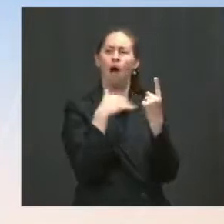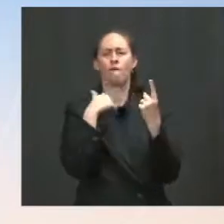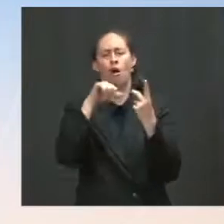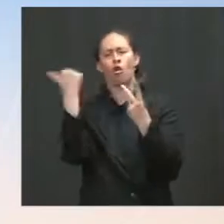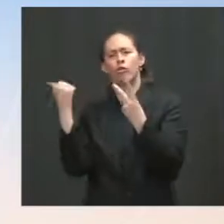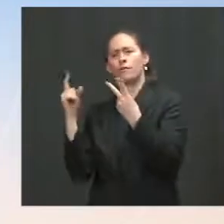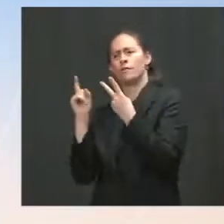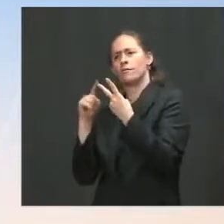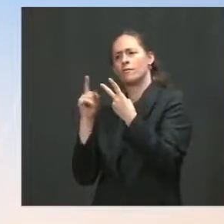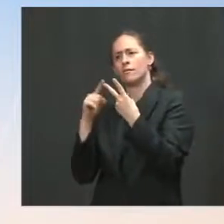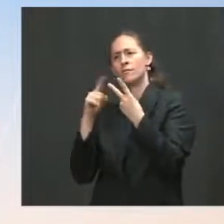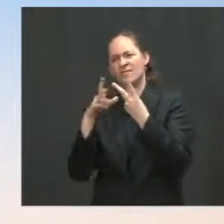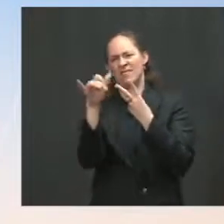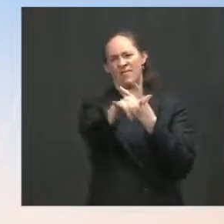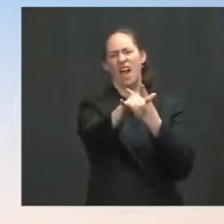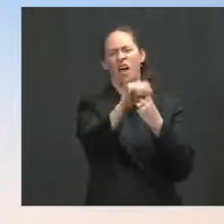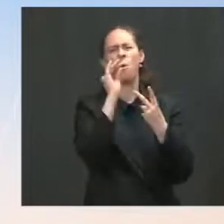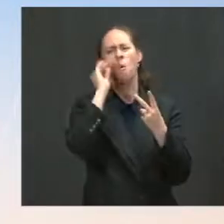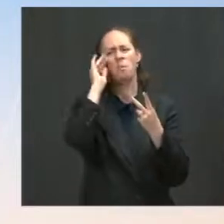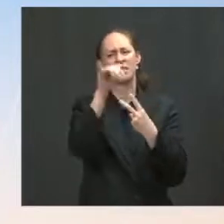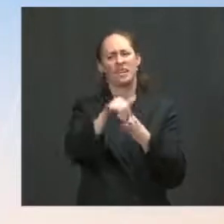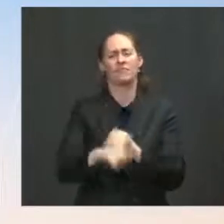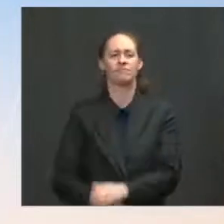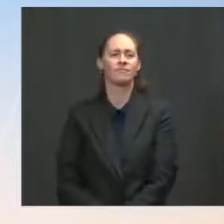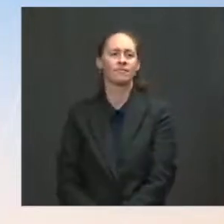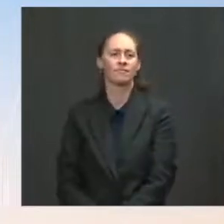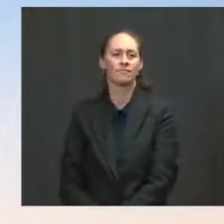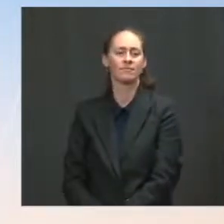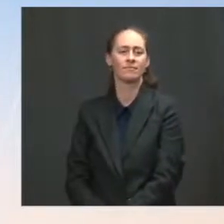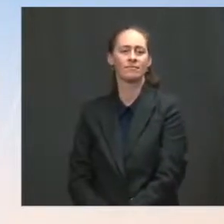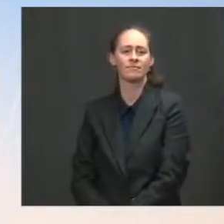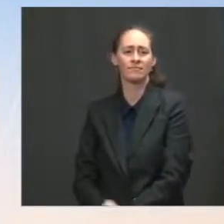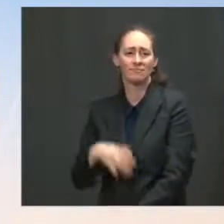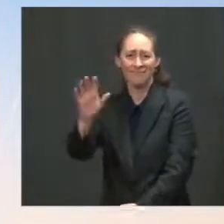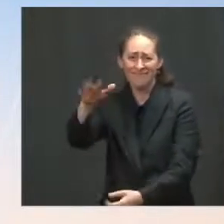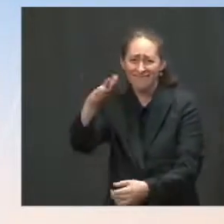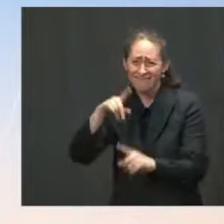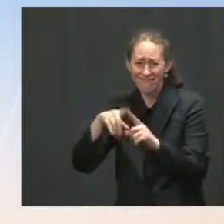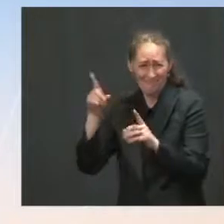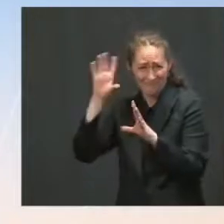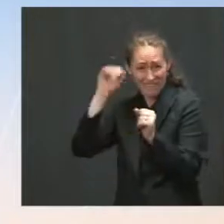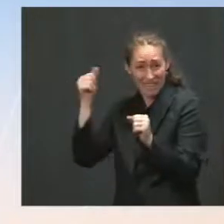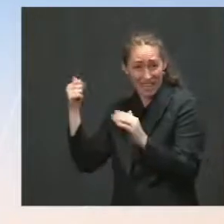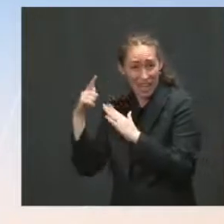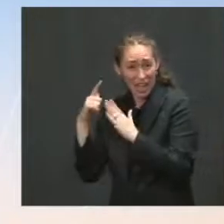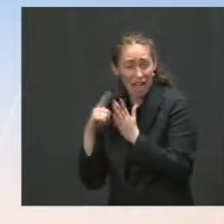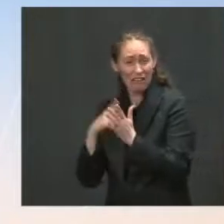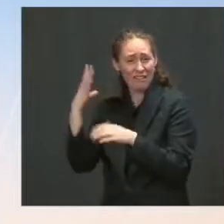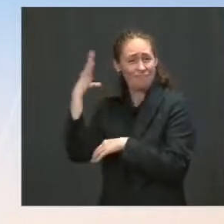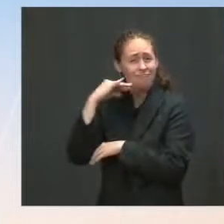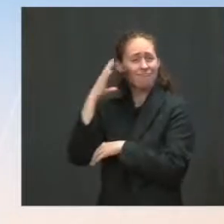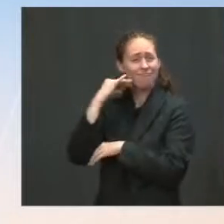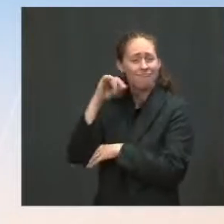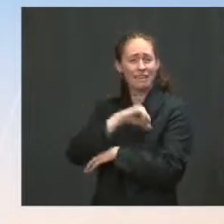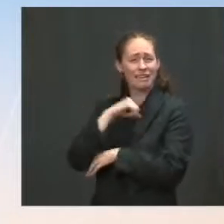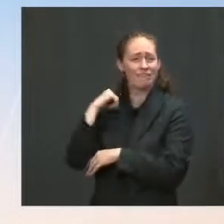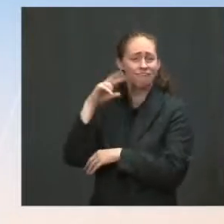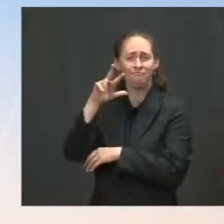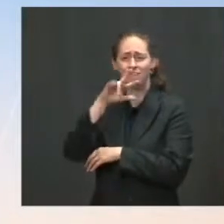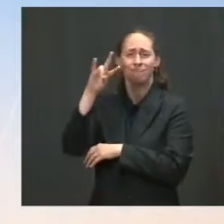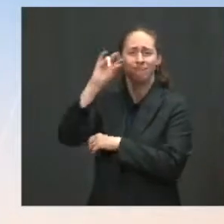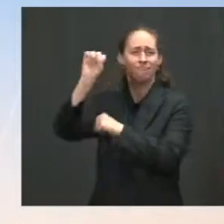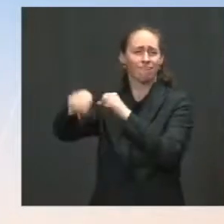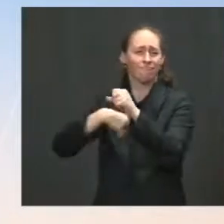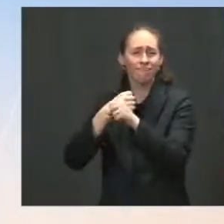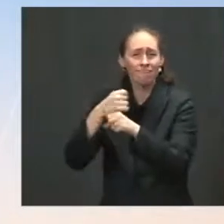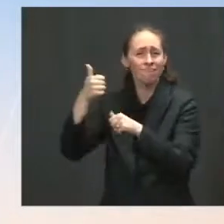36 years in the Senate, was chairman of the Senate Judiciary Committee, 8 years as vice president, half a year as president. He